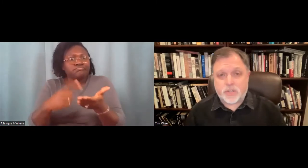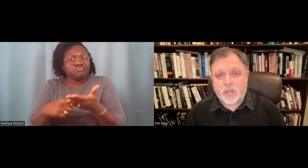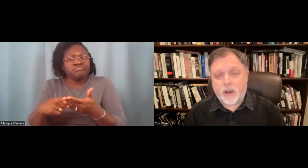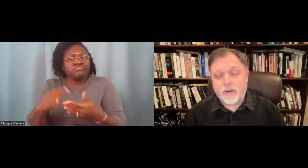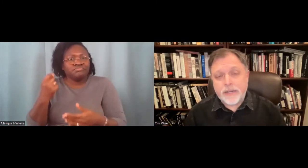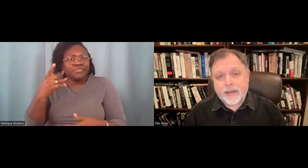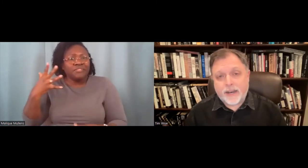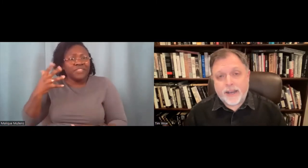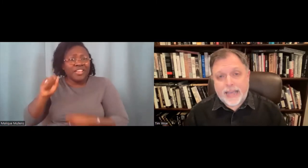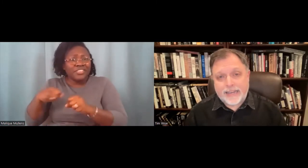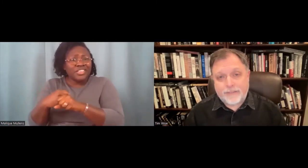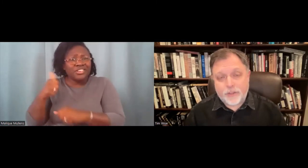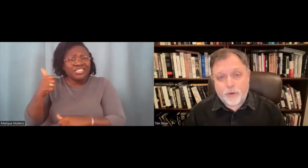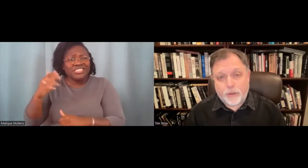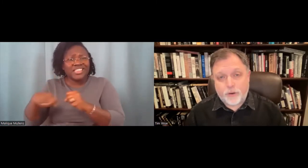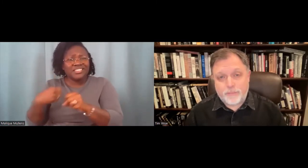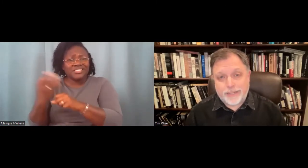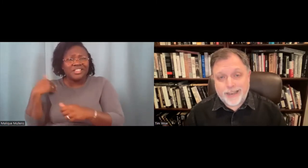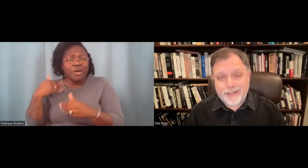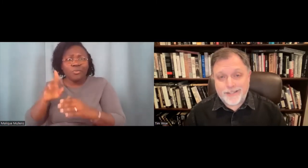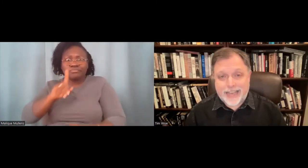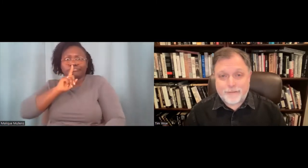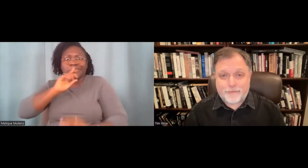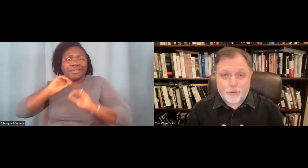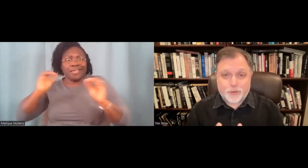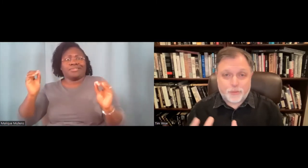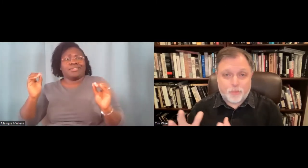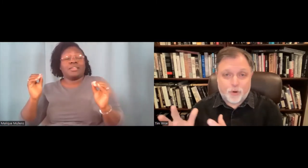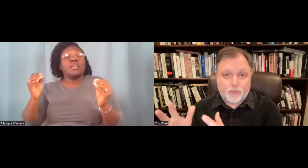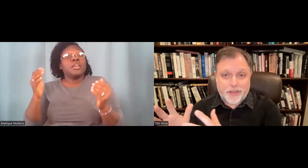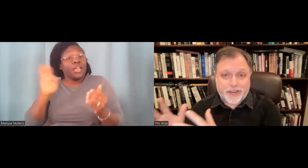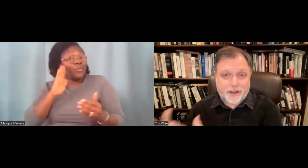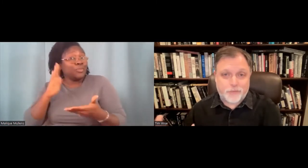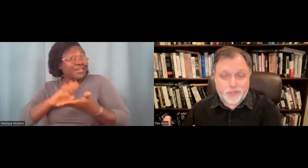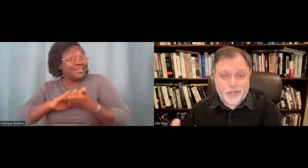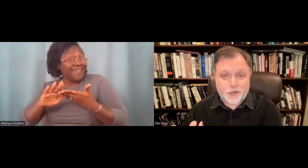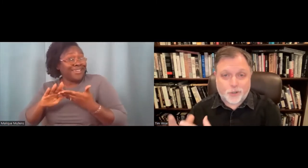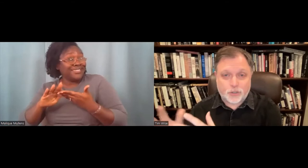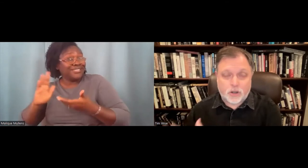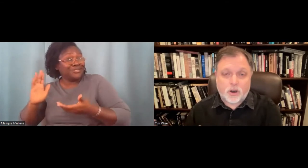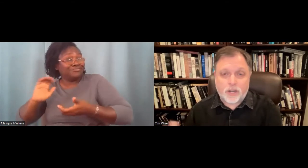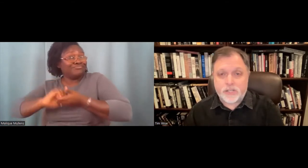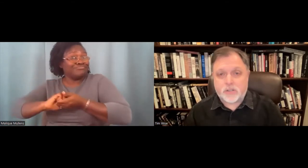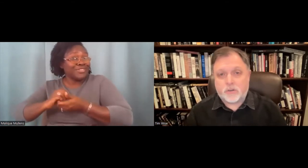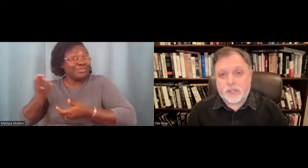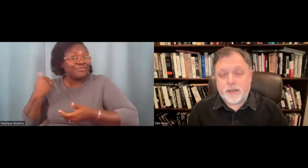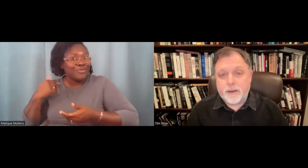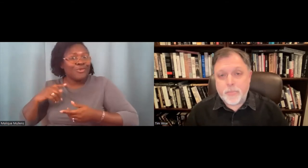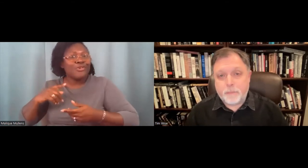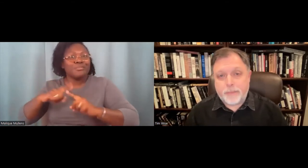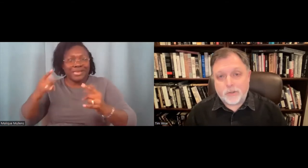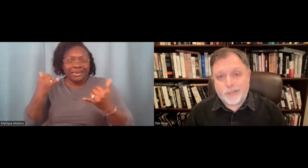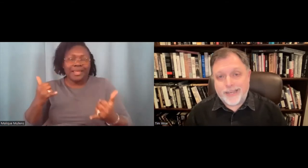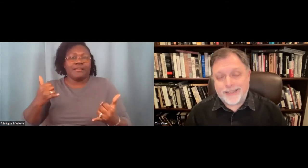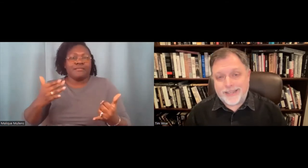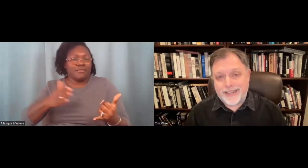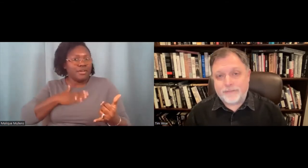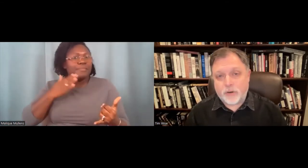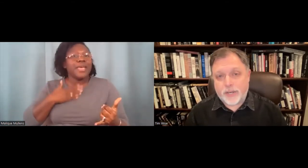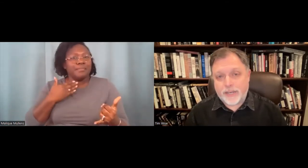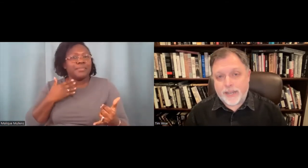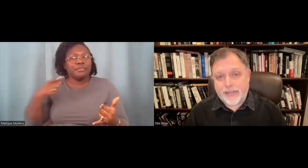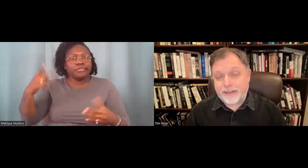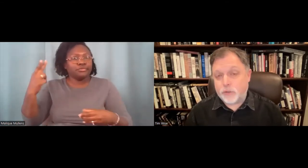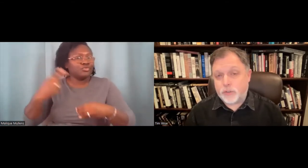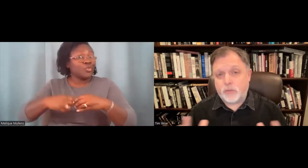2.5, 3.5, 5, 10, and 15 years ago. And even though it would have been nice to have folks on board with that conversation all along, it is certainly better late than